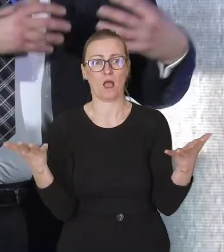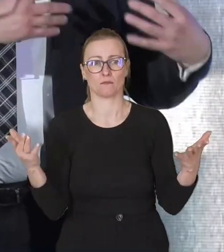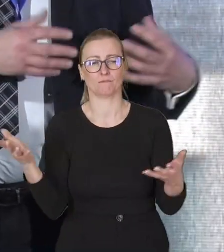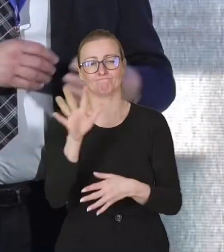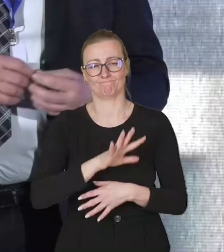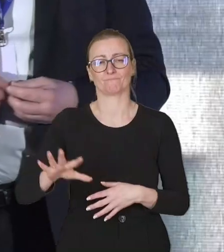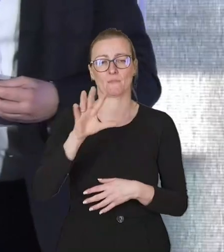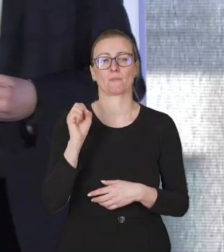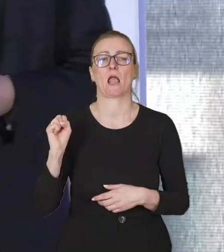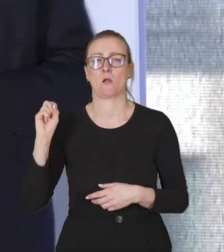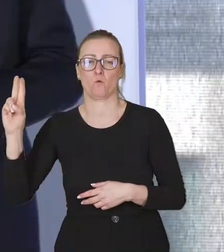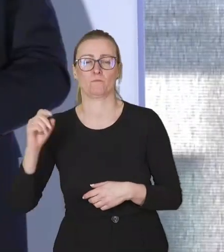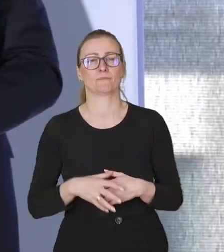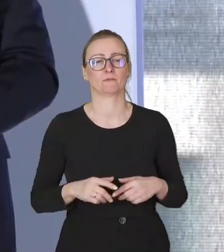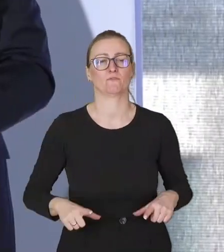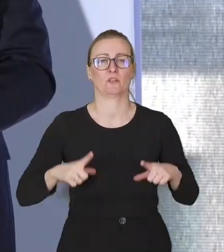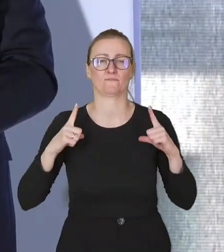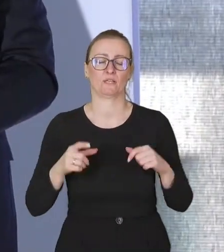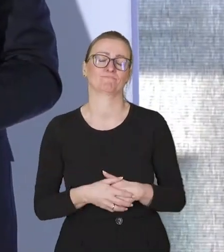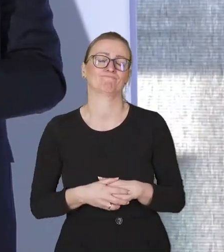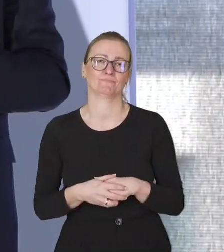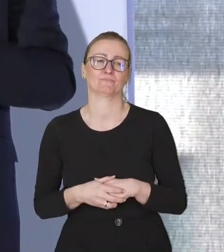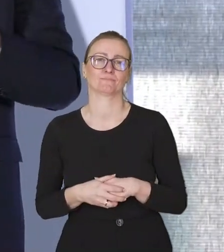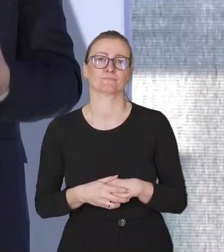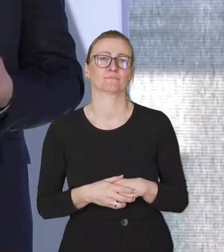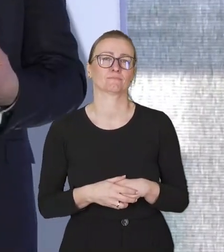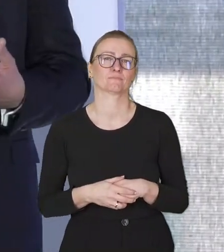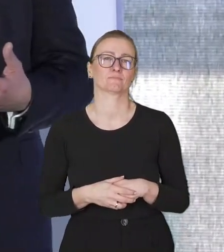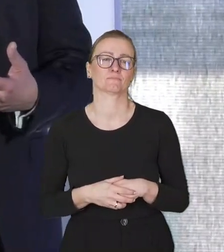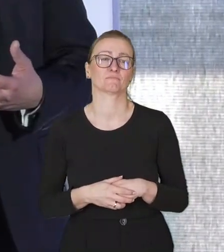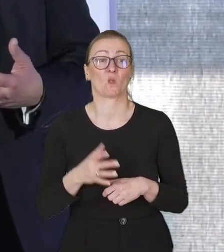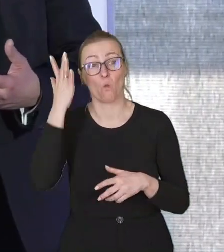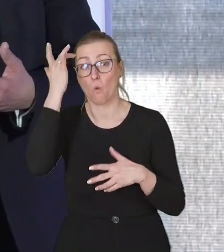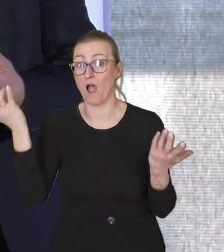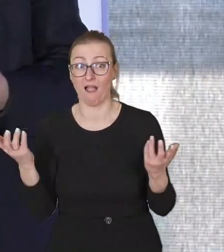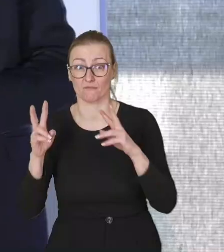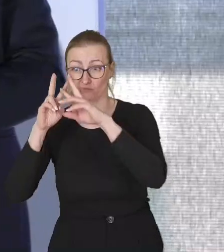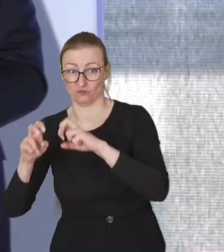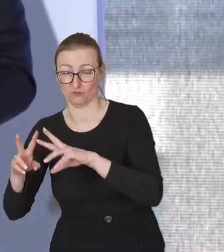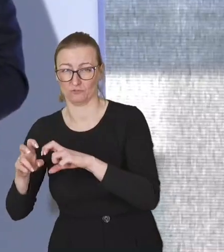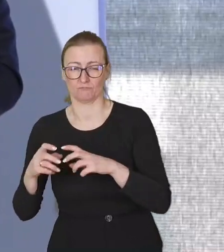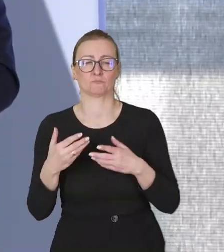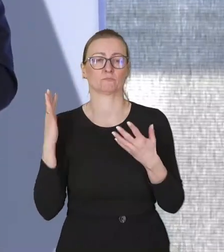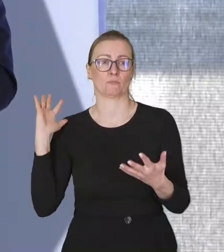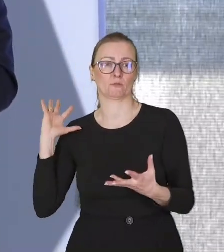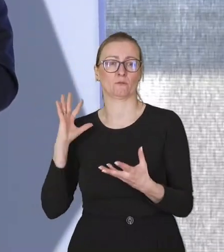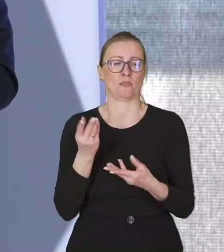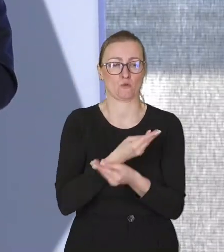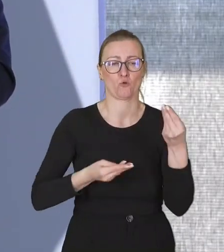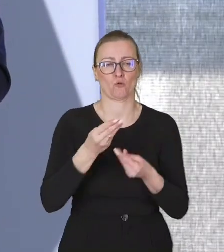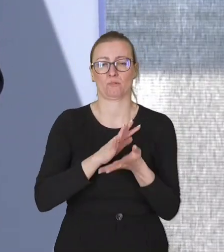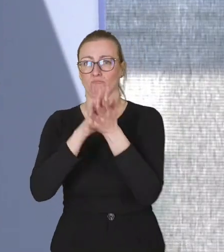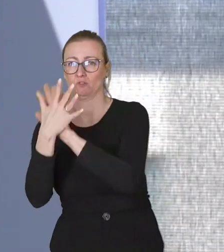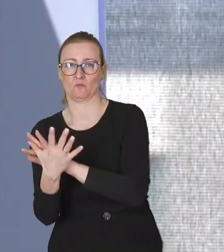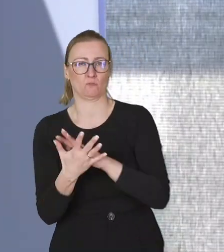Saying and discussing the economic transition, obviously we're also discussing the digital